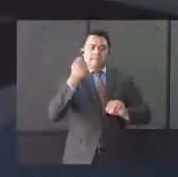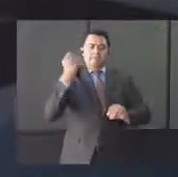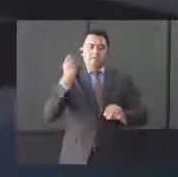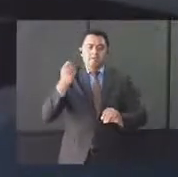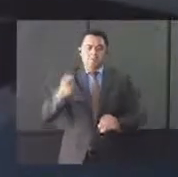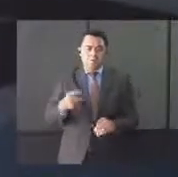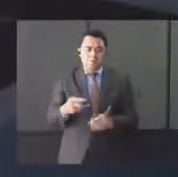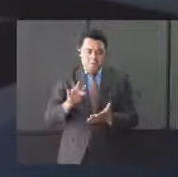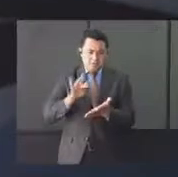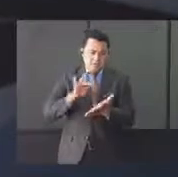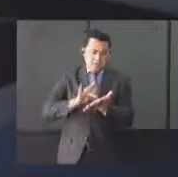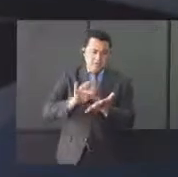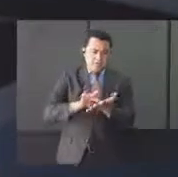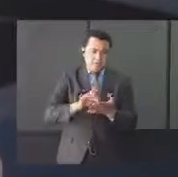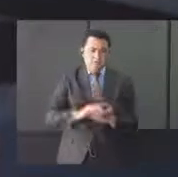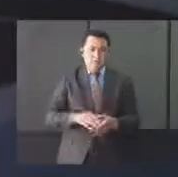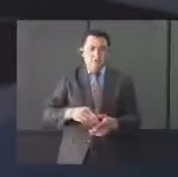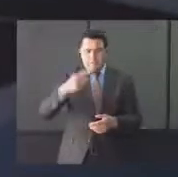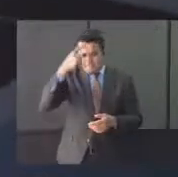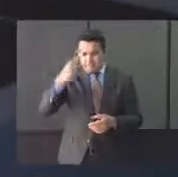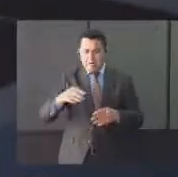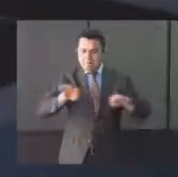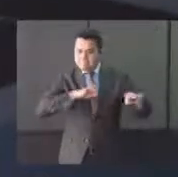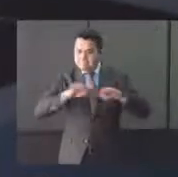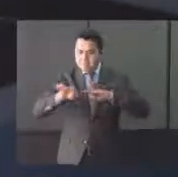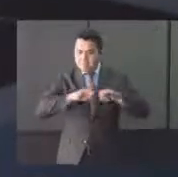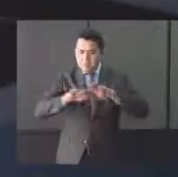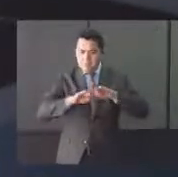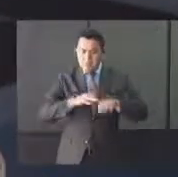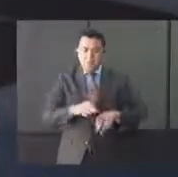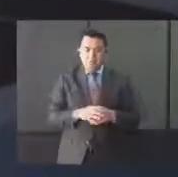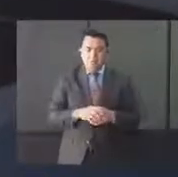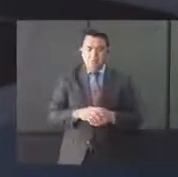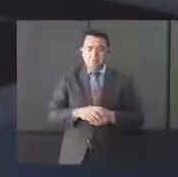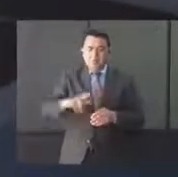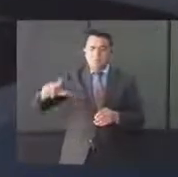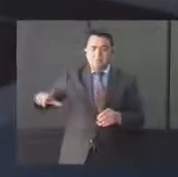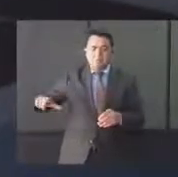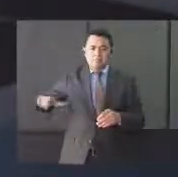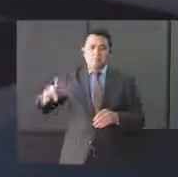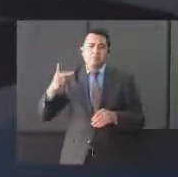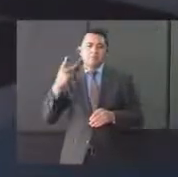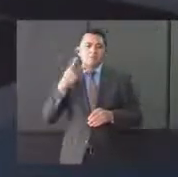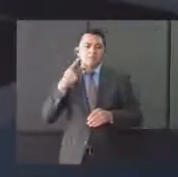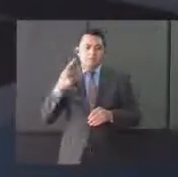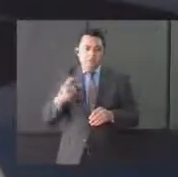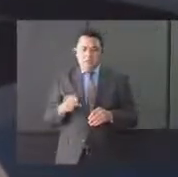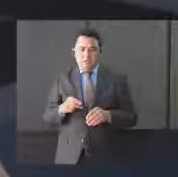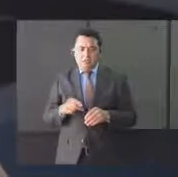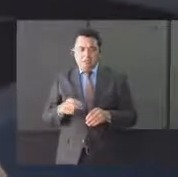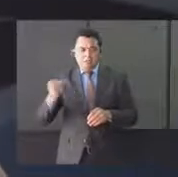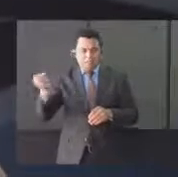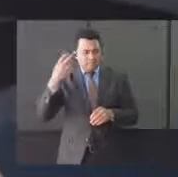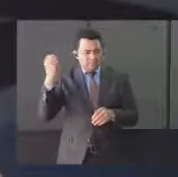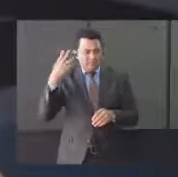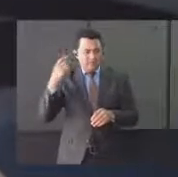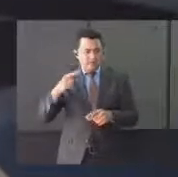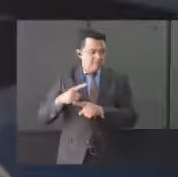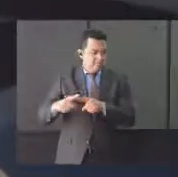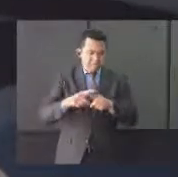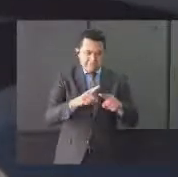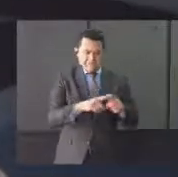network, a very important international network for the work of political incidents in order to